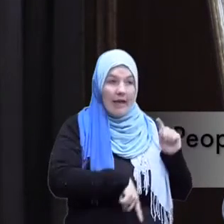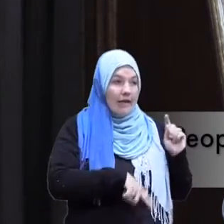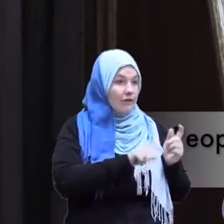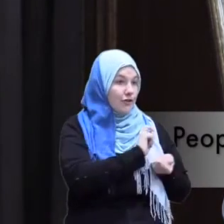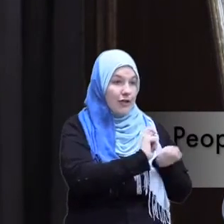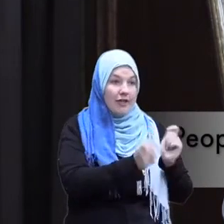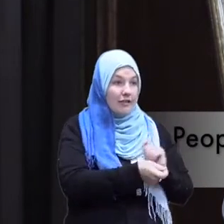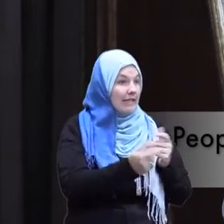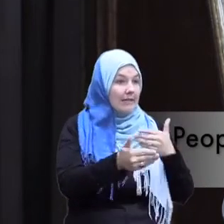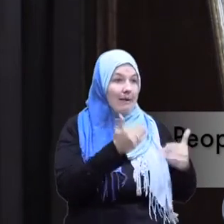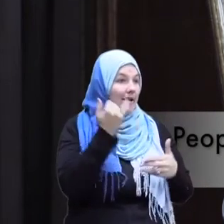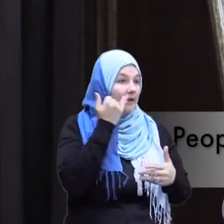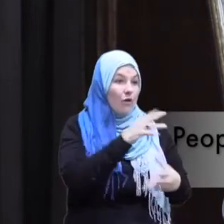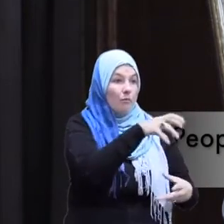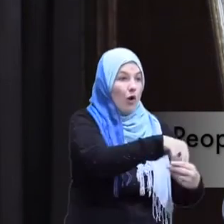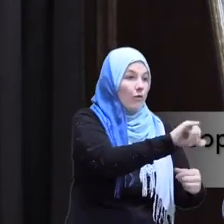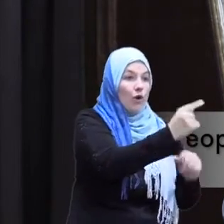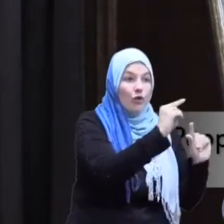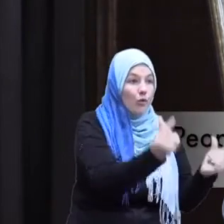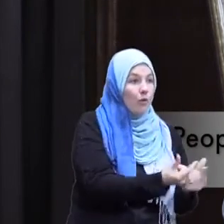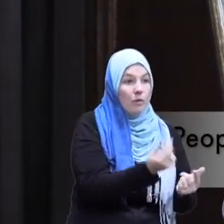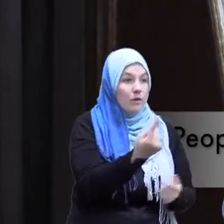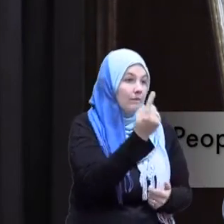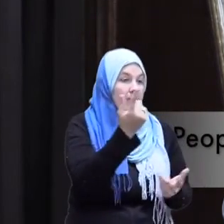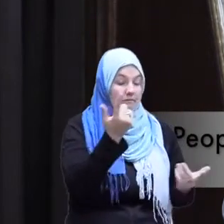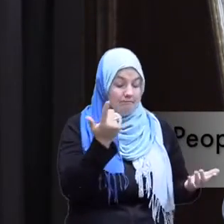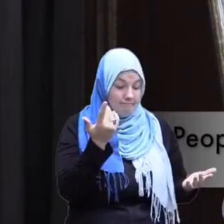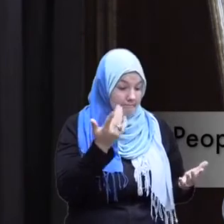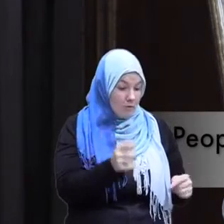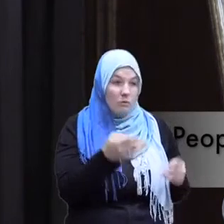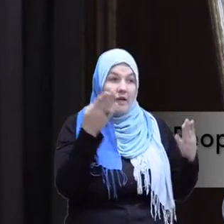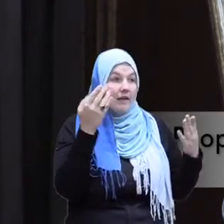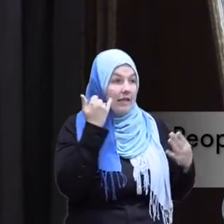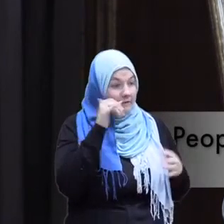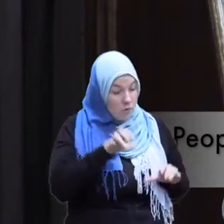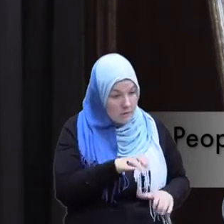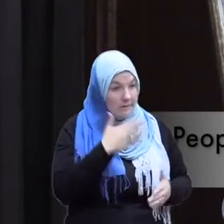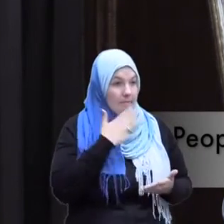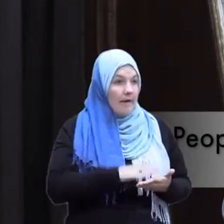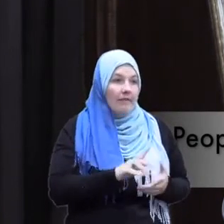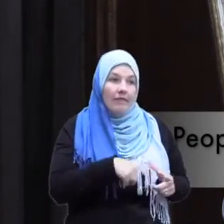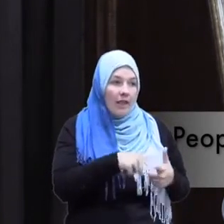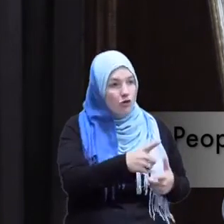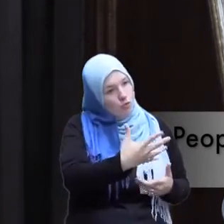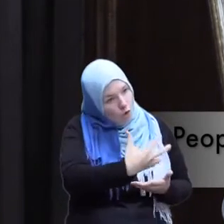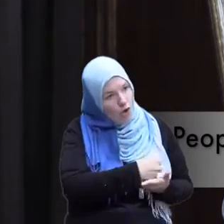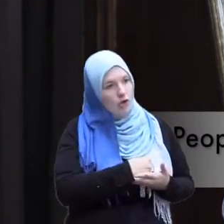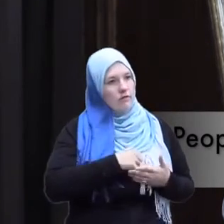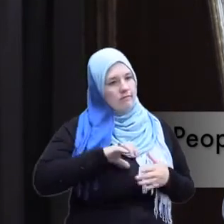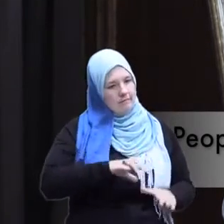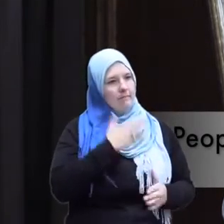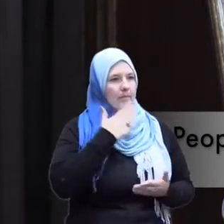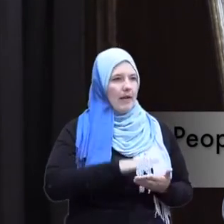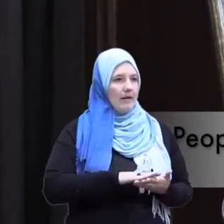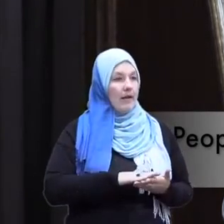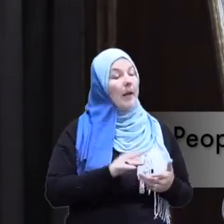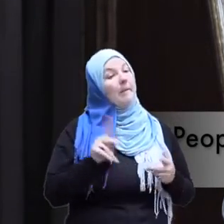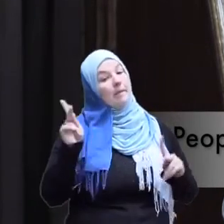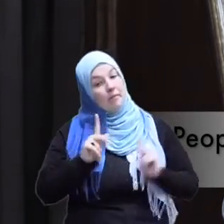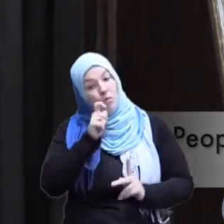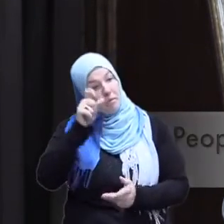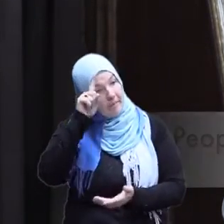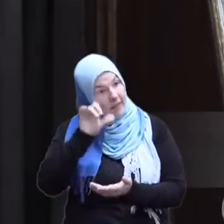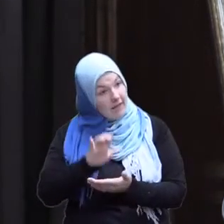kullaha. Waghfir sayyatina kullaha. And those who did righteous deed, those who